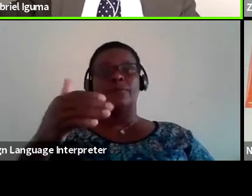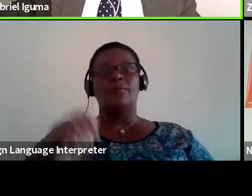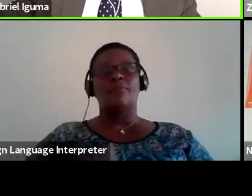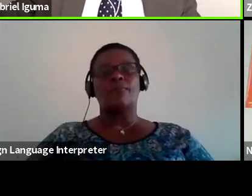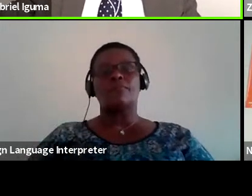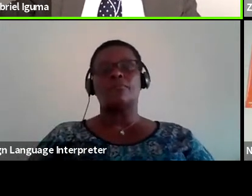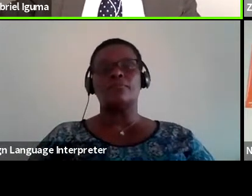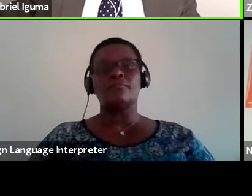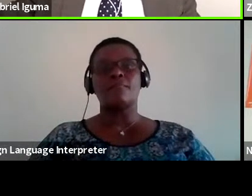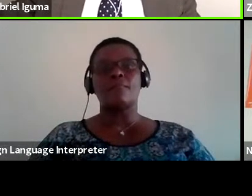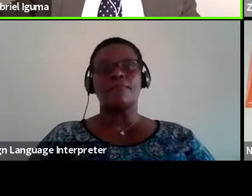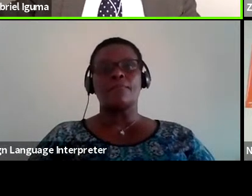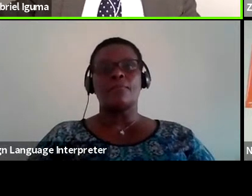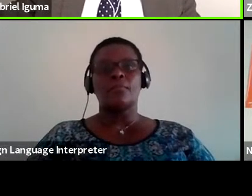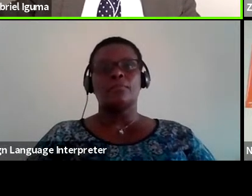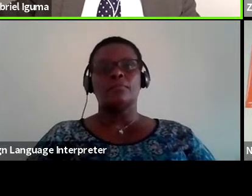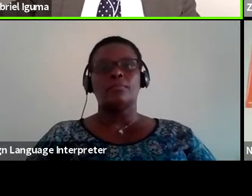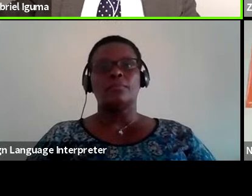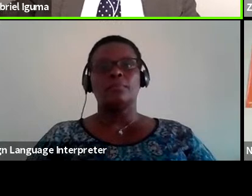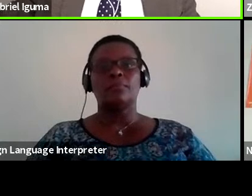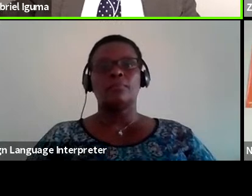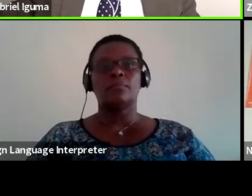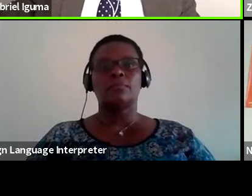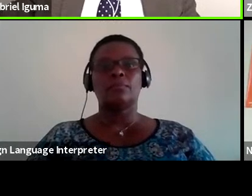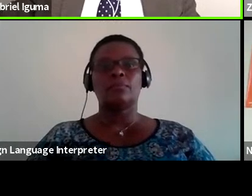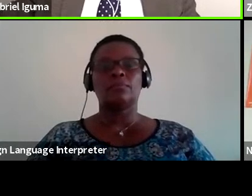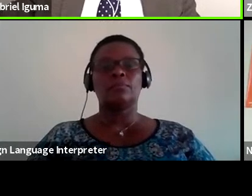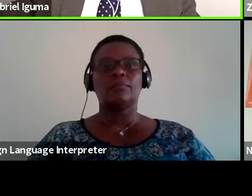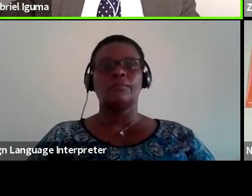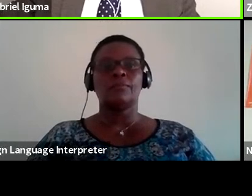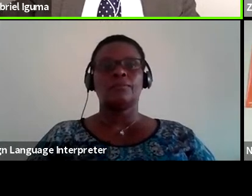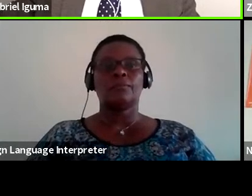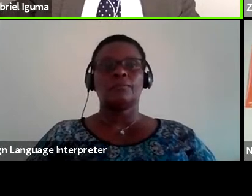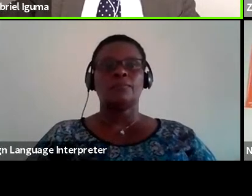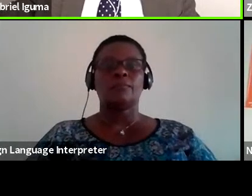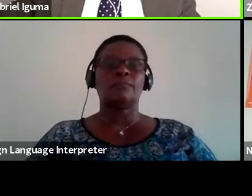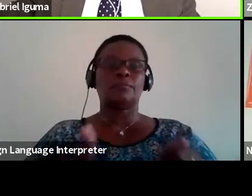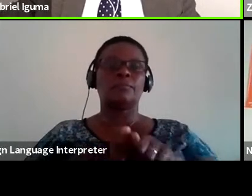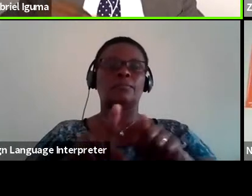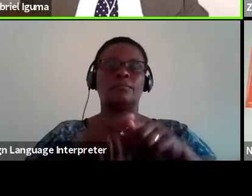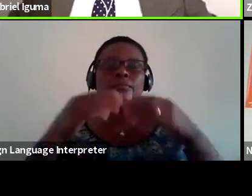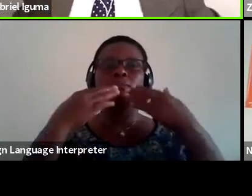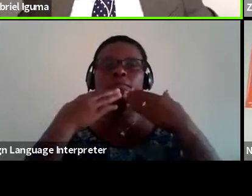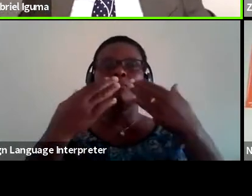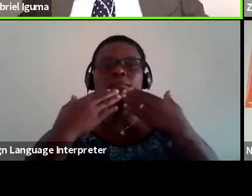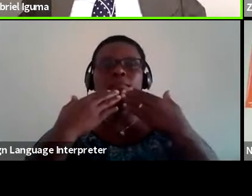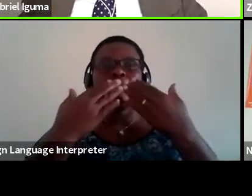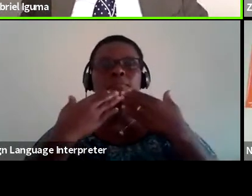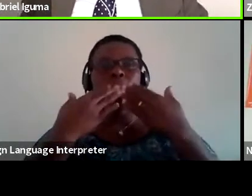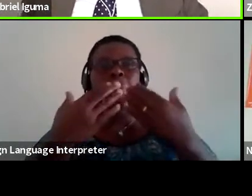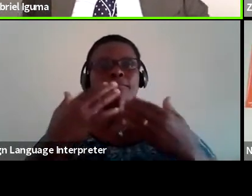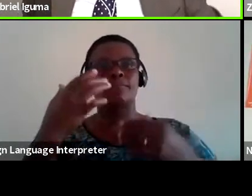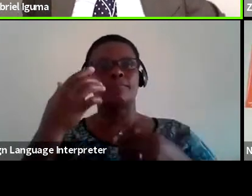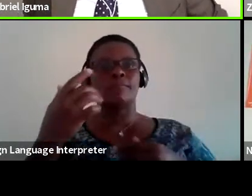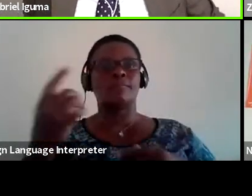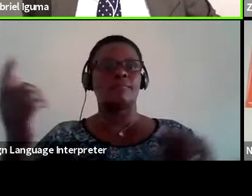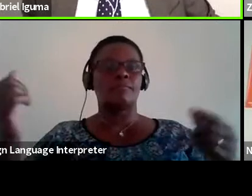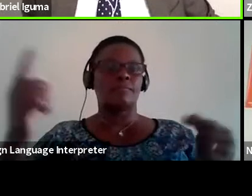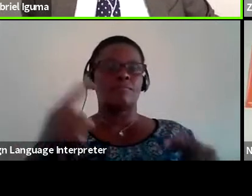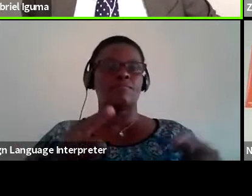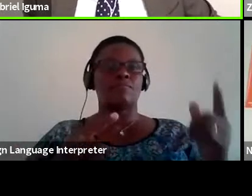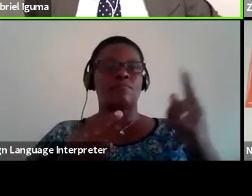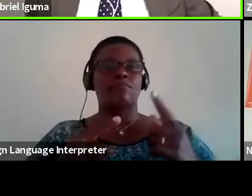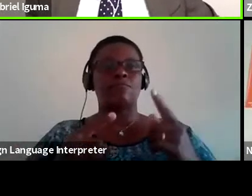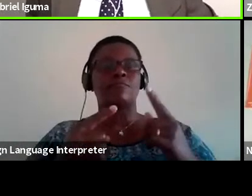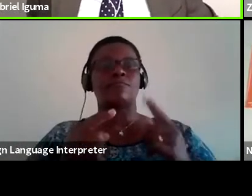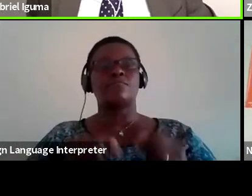for your question or your comment. Again, would like to thank you very much for joining us. And in probably 30 or so seconds, we will